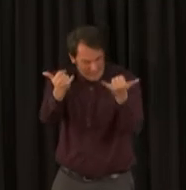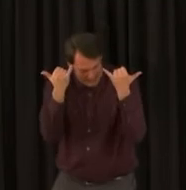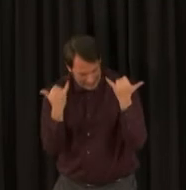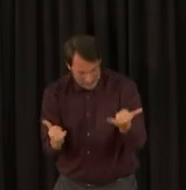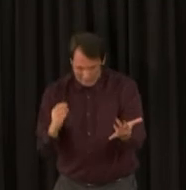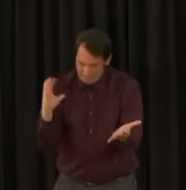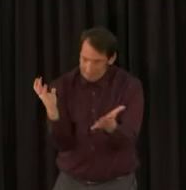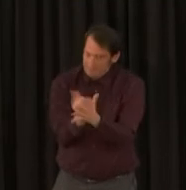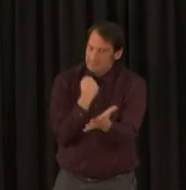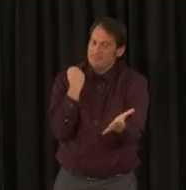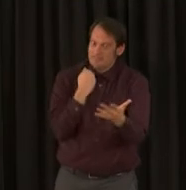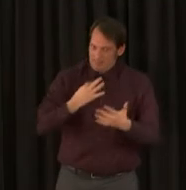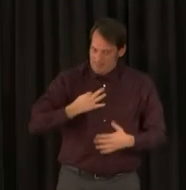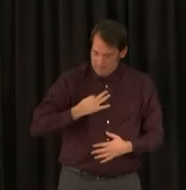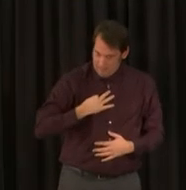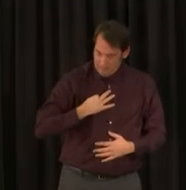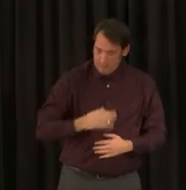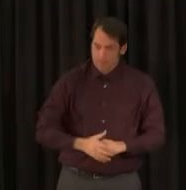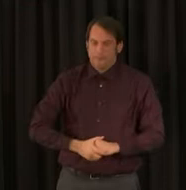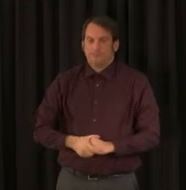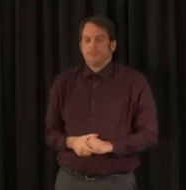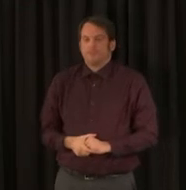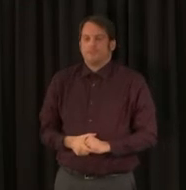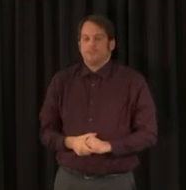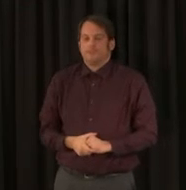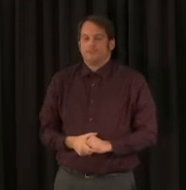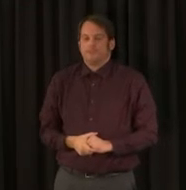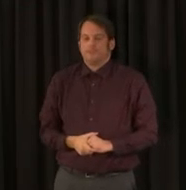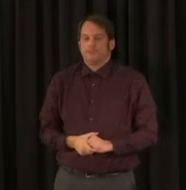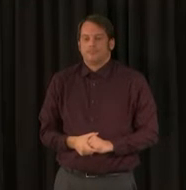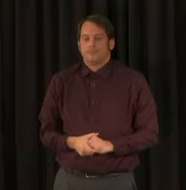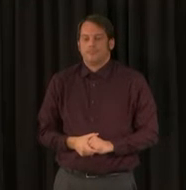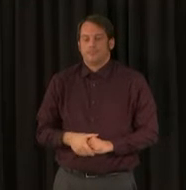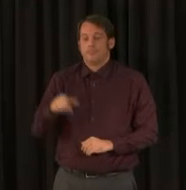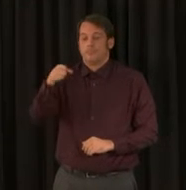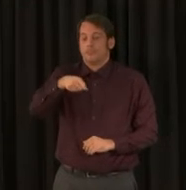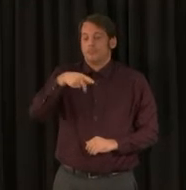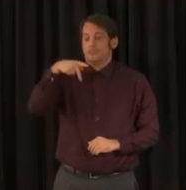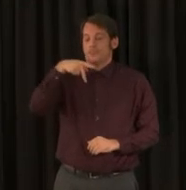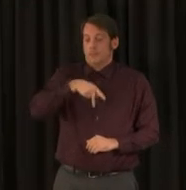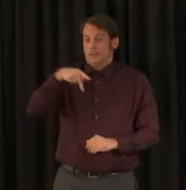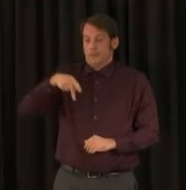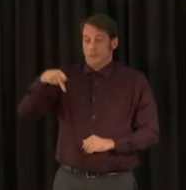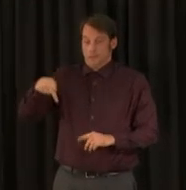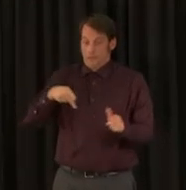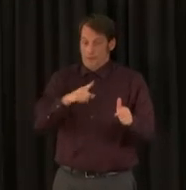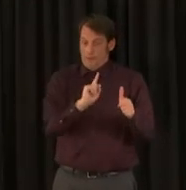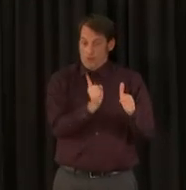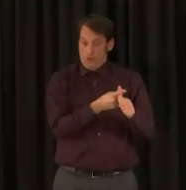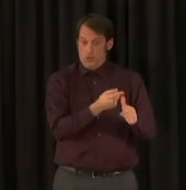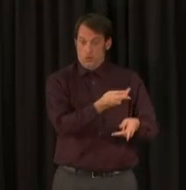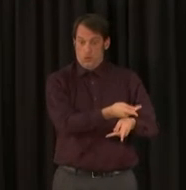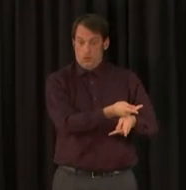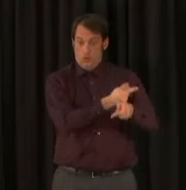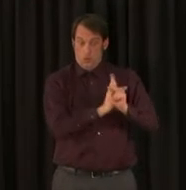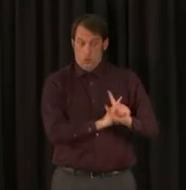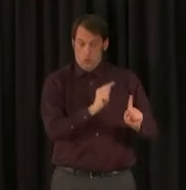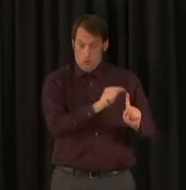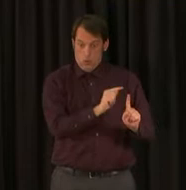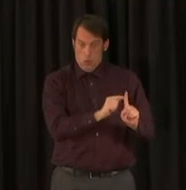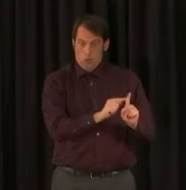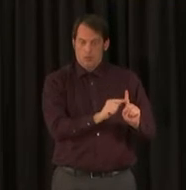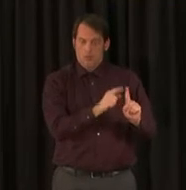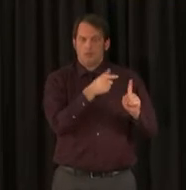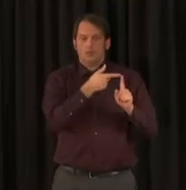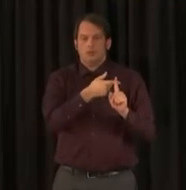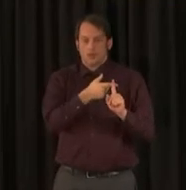But here's the thing. For PPP first draw, you can actually now get a loan for